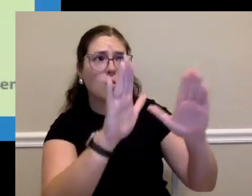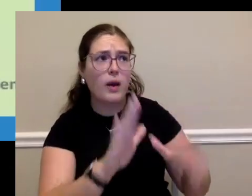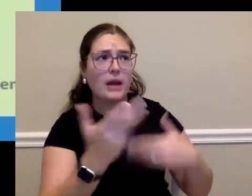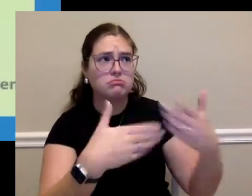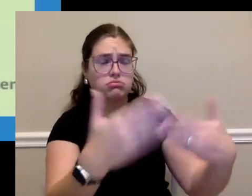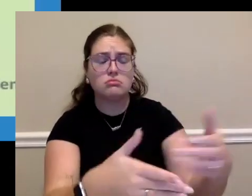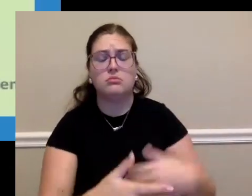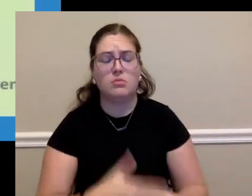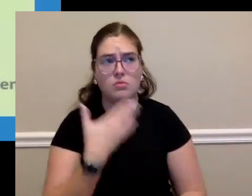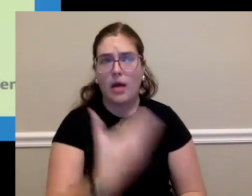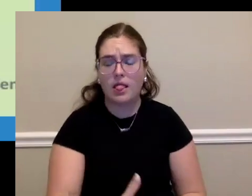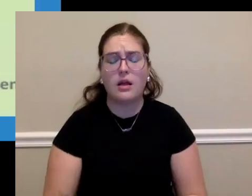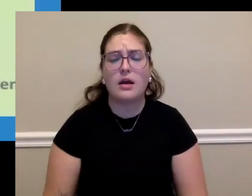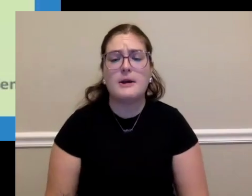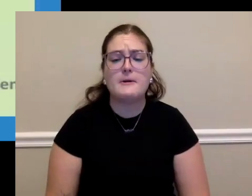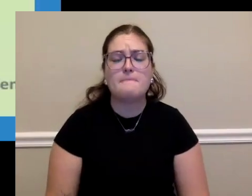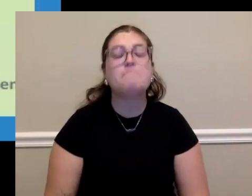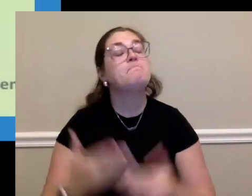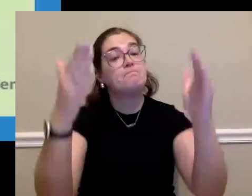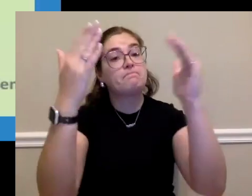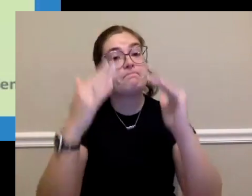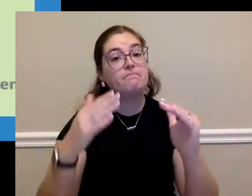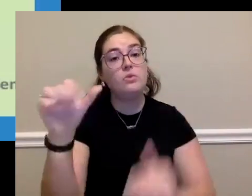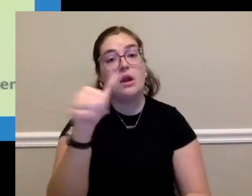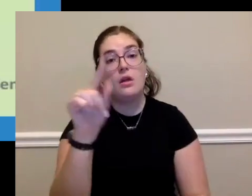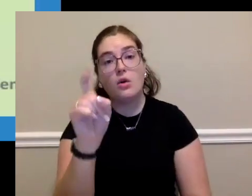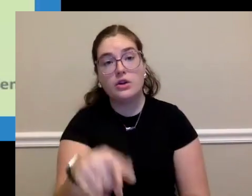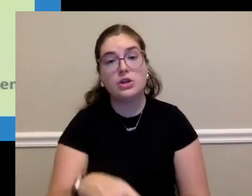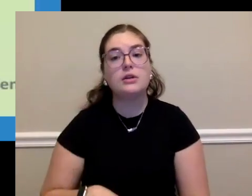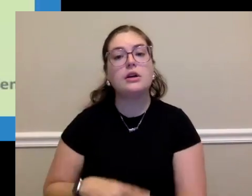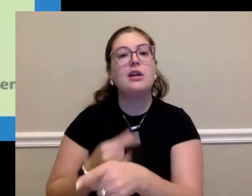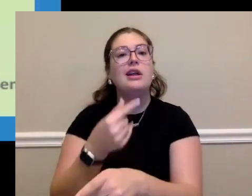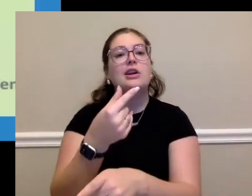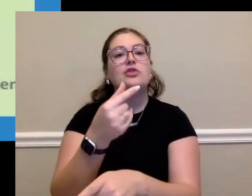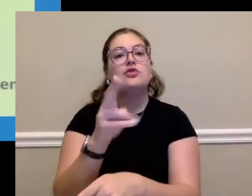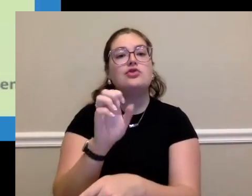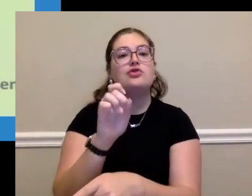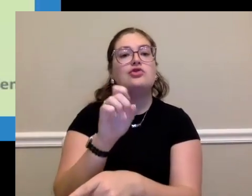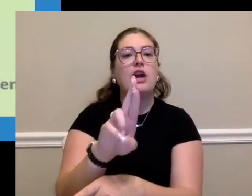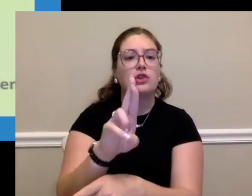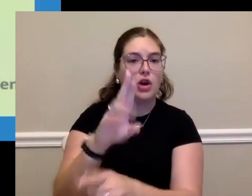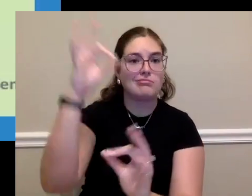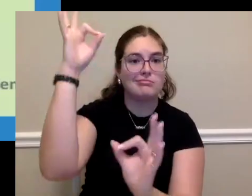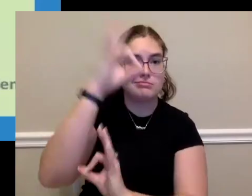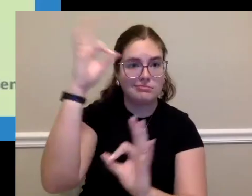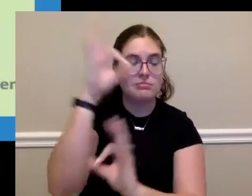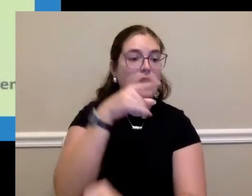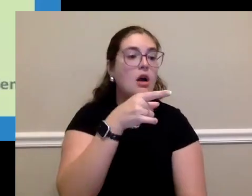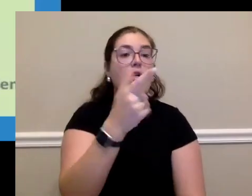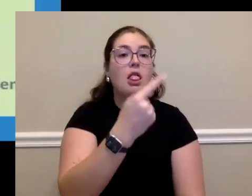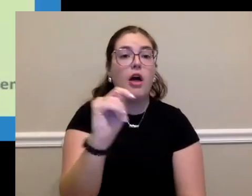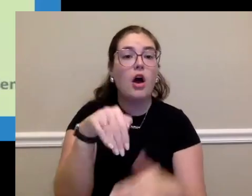Okay, here is another one. If the gender is unknown when they say the doctor will be in shortly, do you